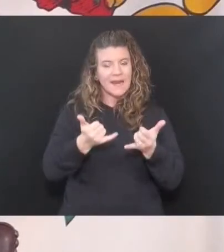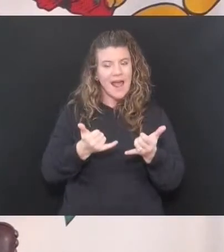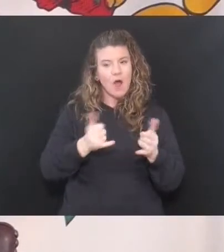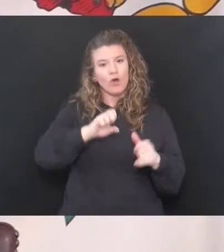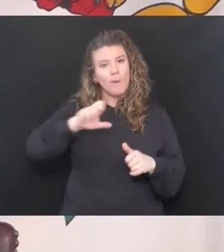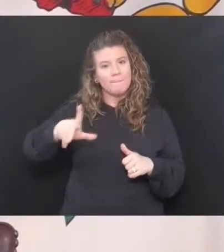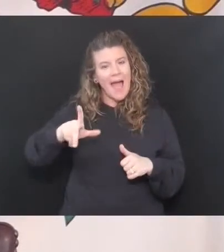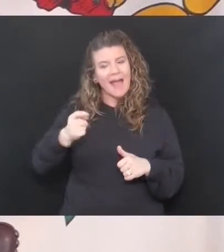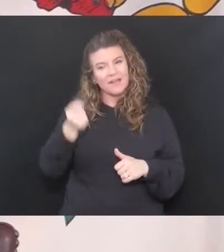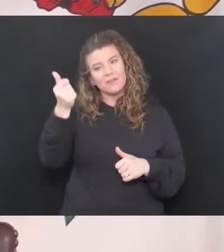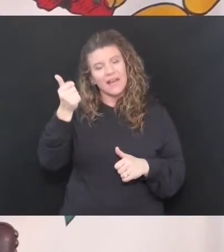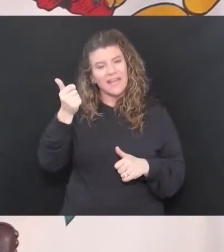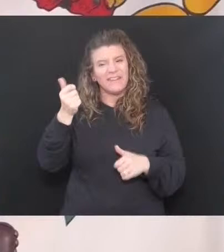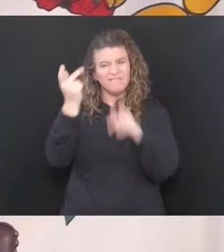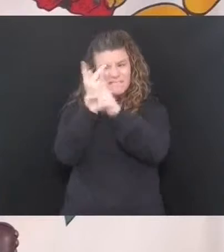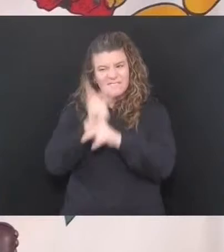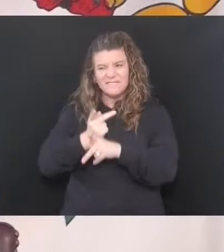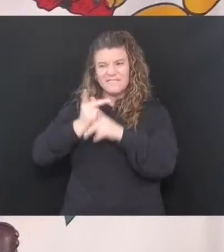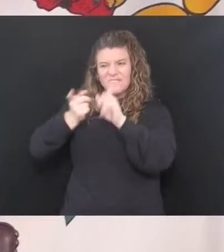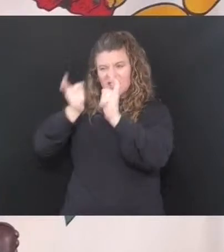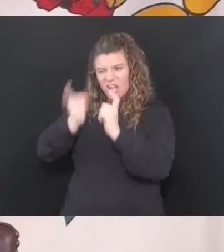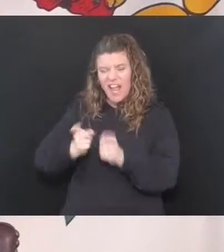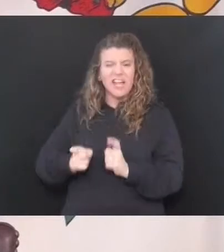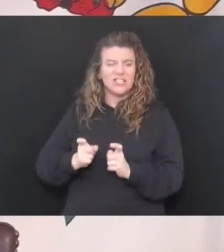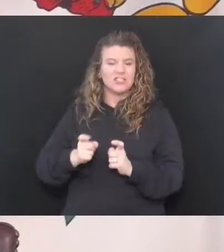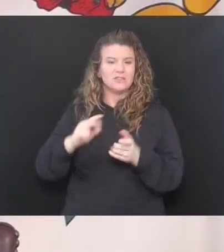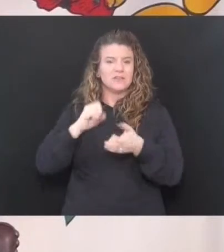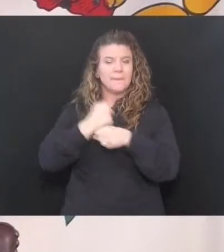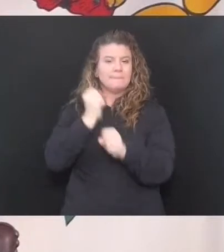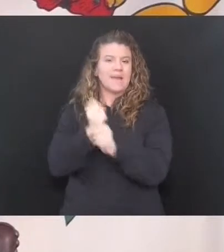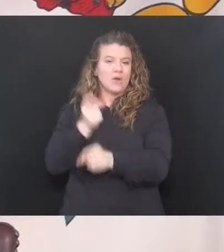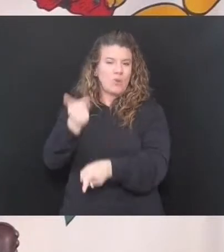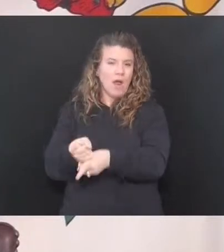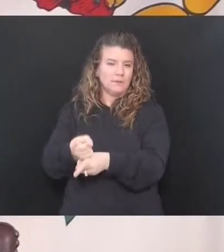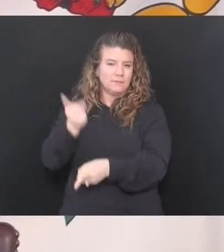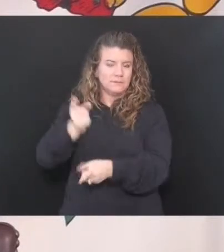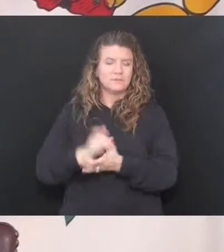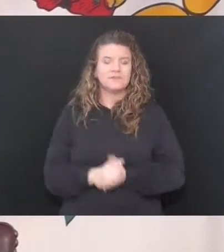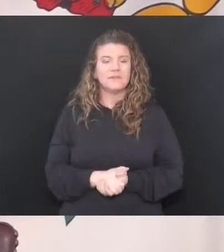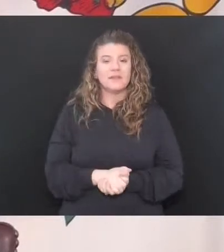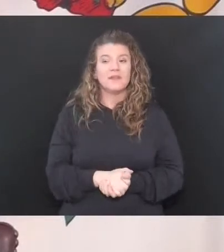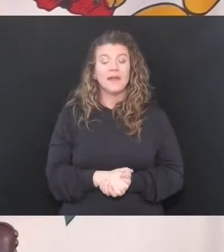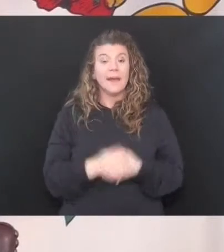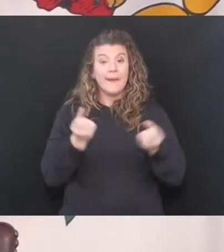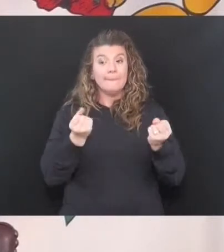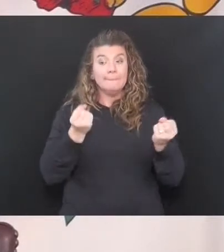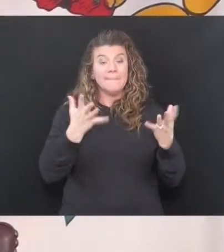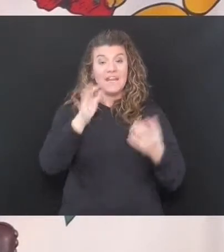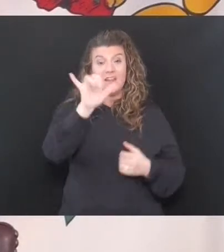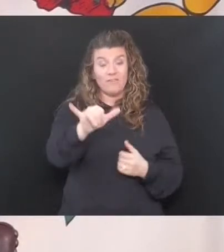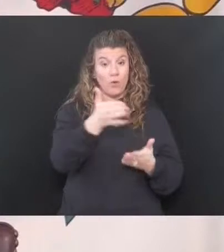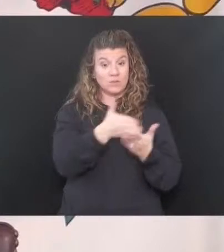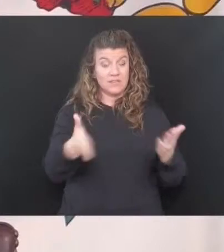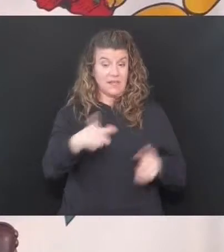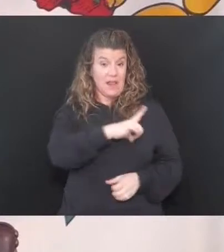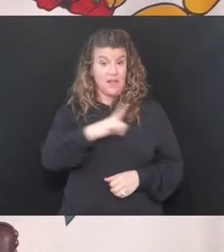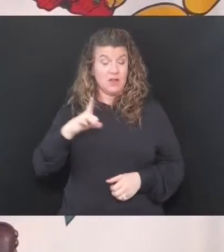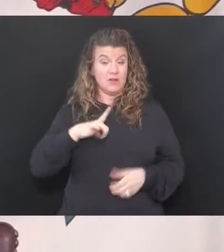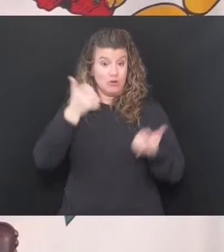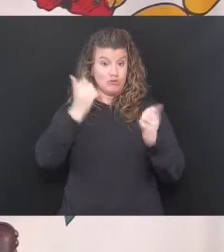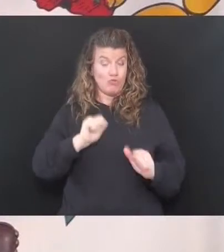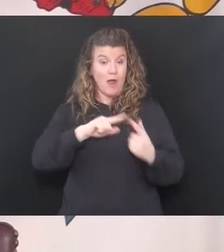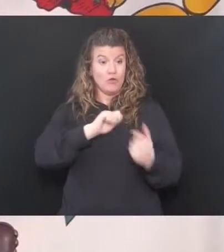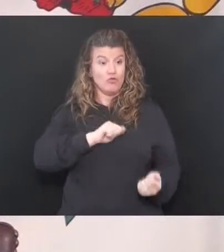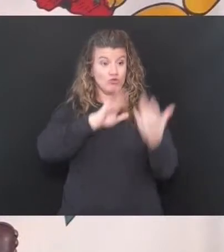and eradicate. And many of these things, the legislature tried to address in